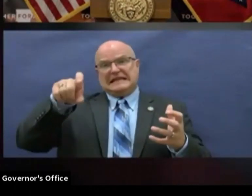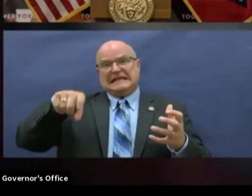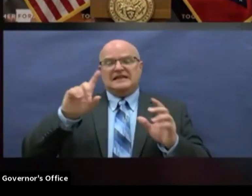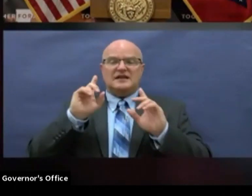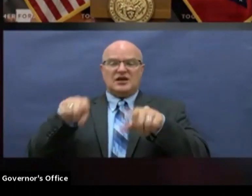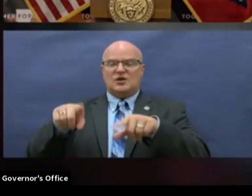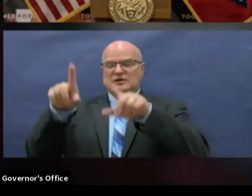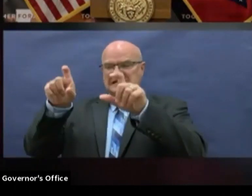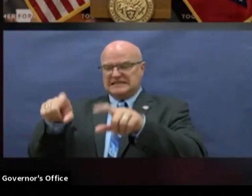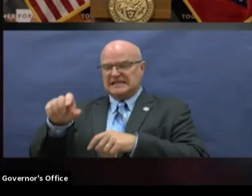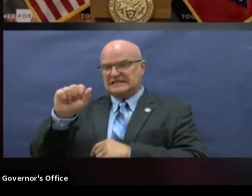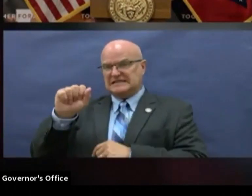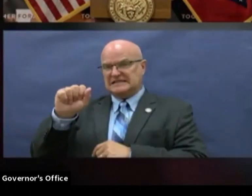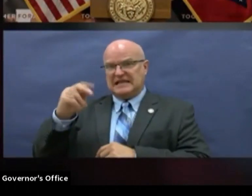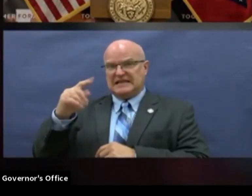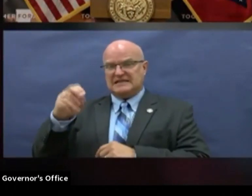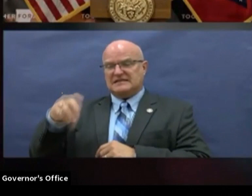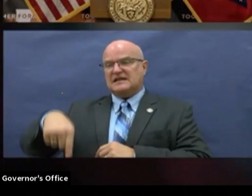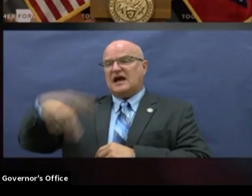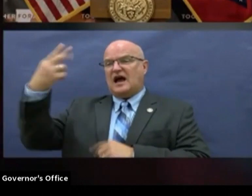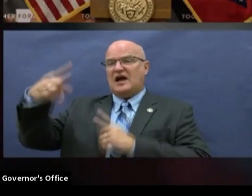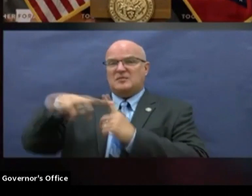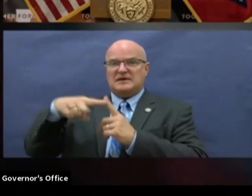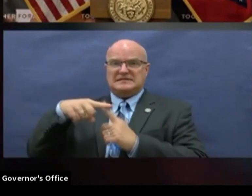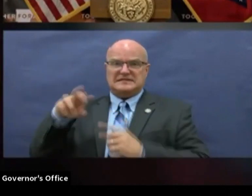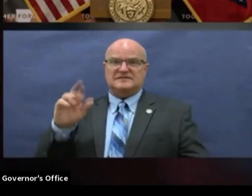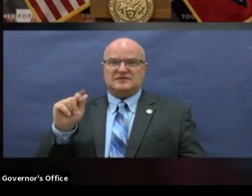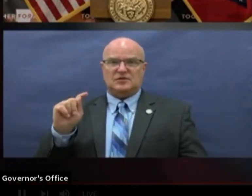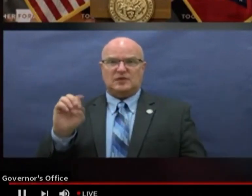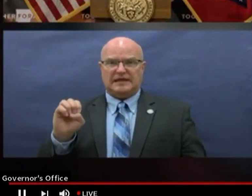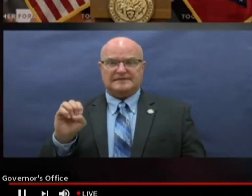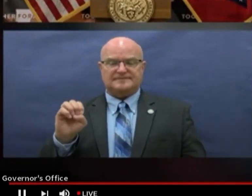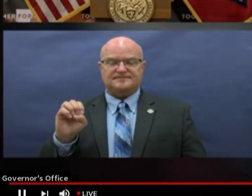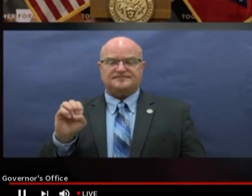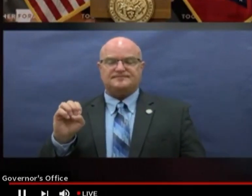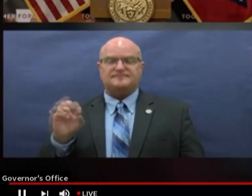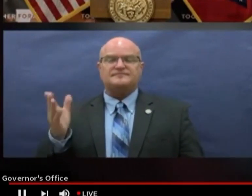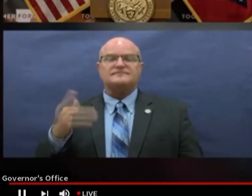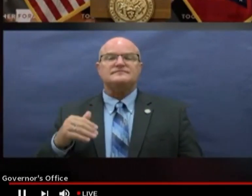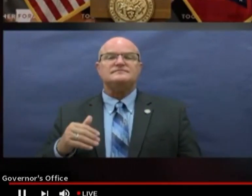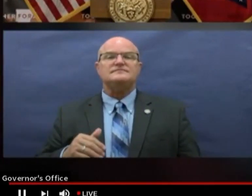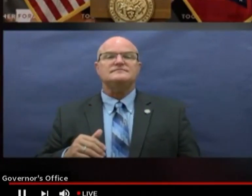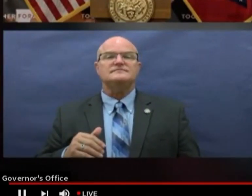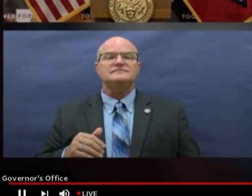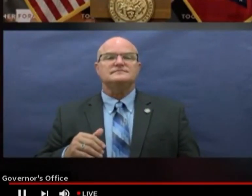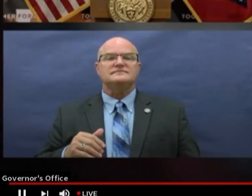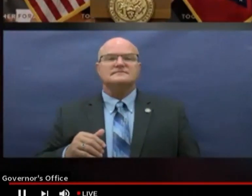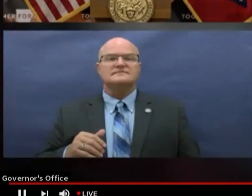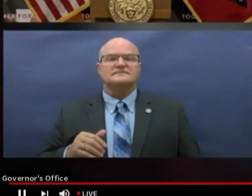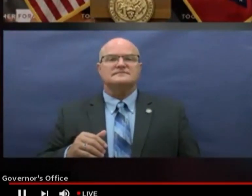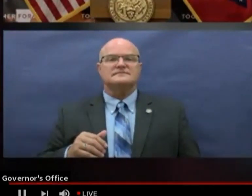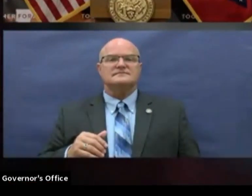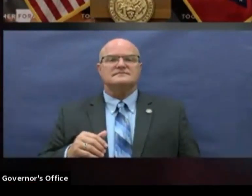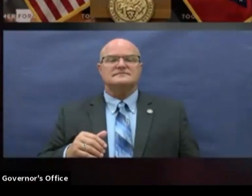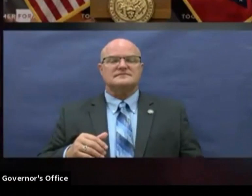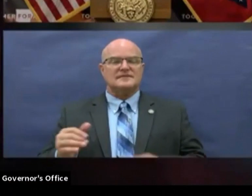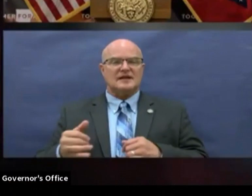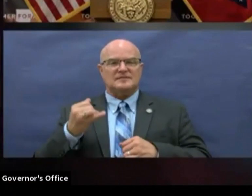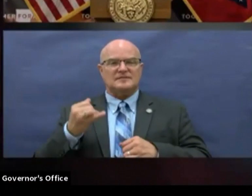they go in, they get an antigen test. It's a higher positivity rate. Then we're coming to the end